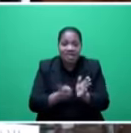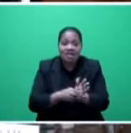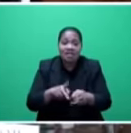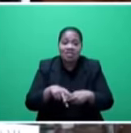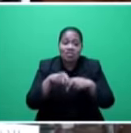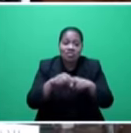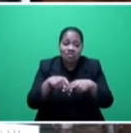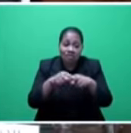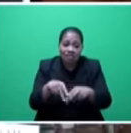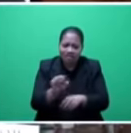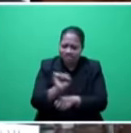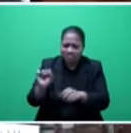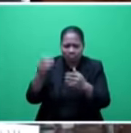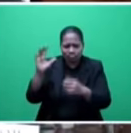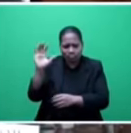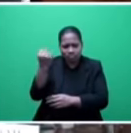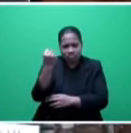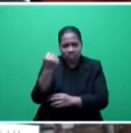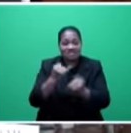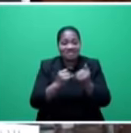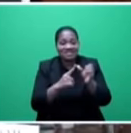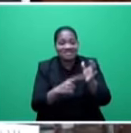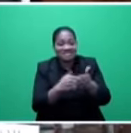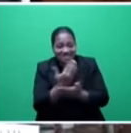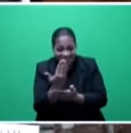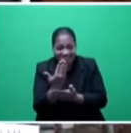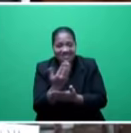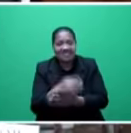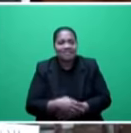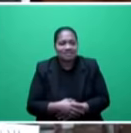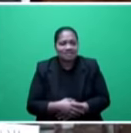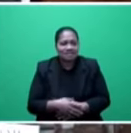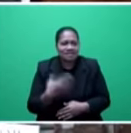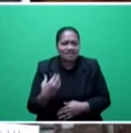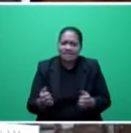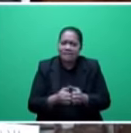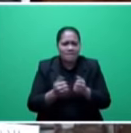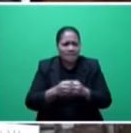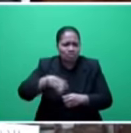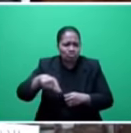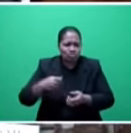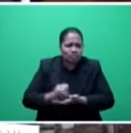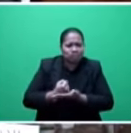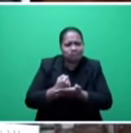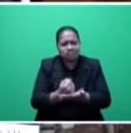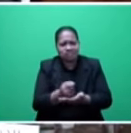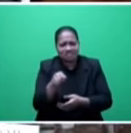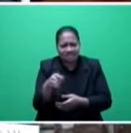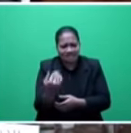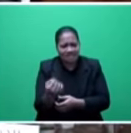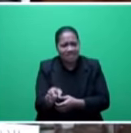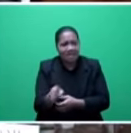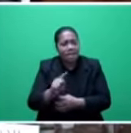on Saturday. We have too many super supporters here, they may not like that comment, but